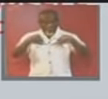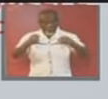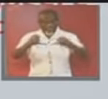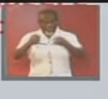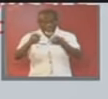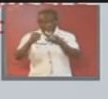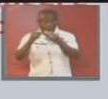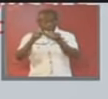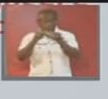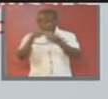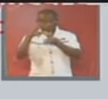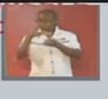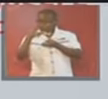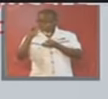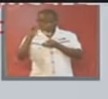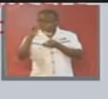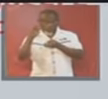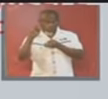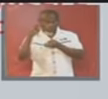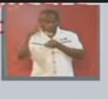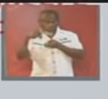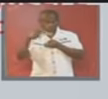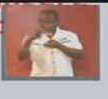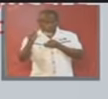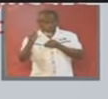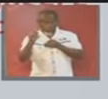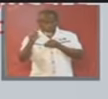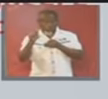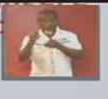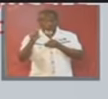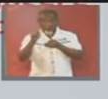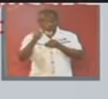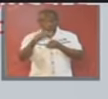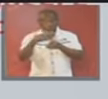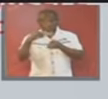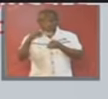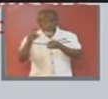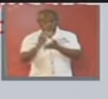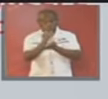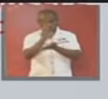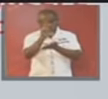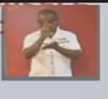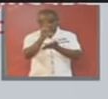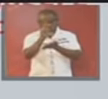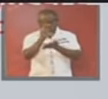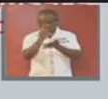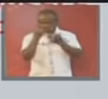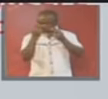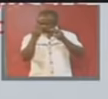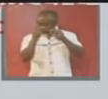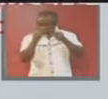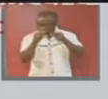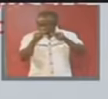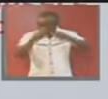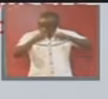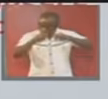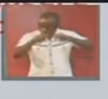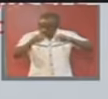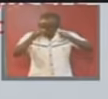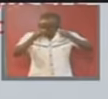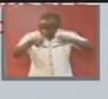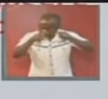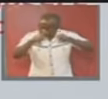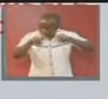joined forces to do genomic sequencing of selected samples from Trinidad